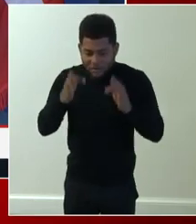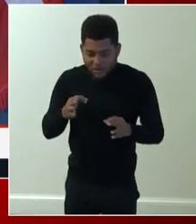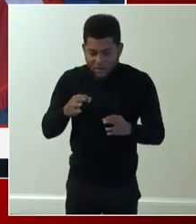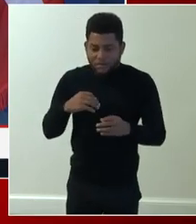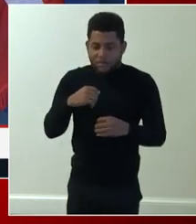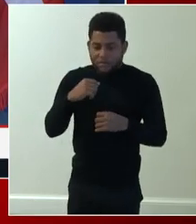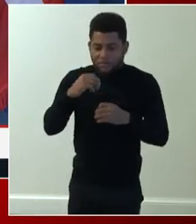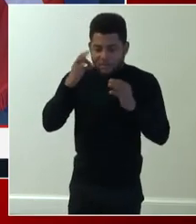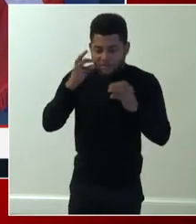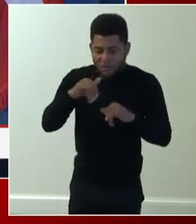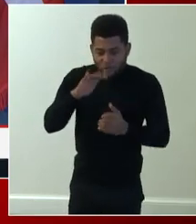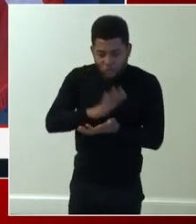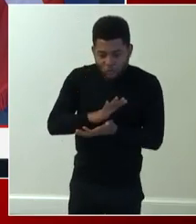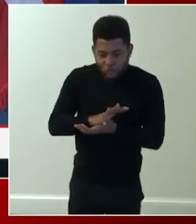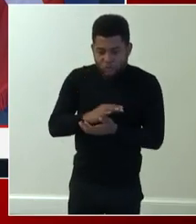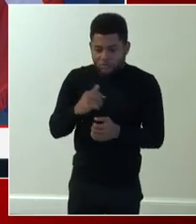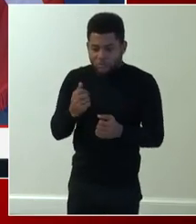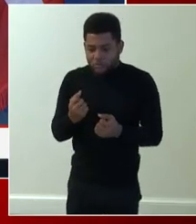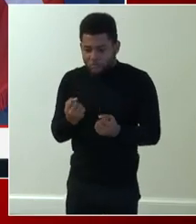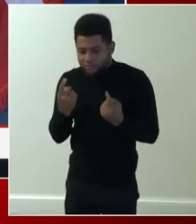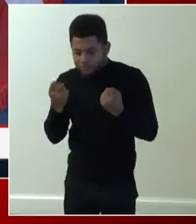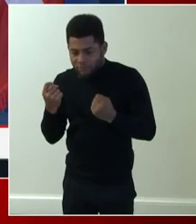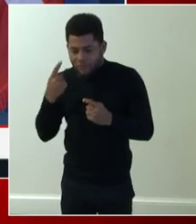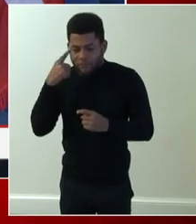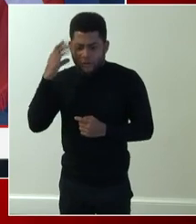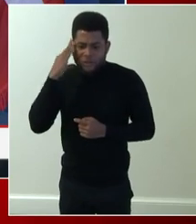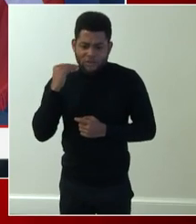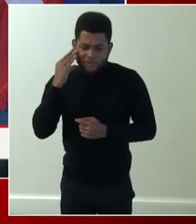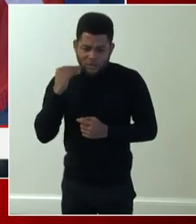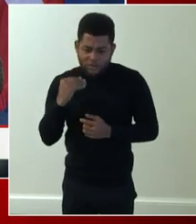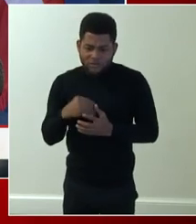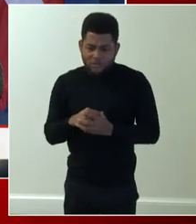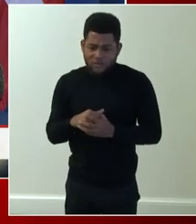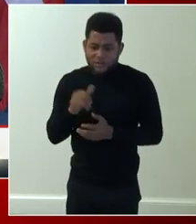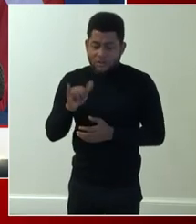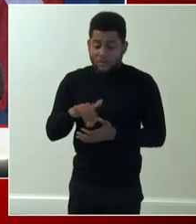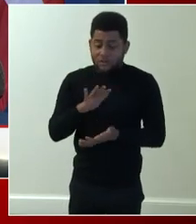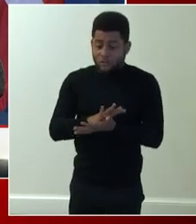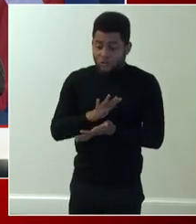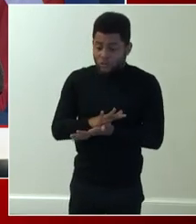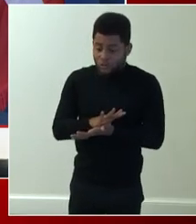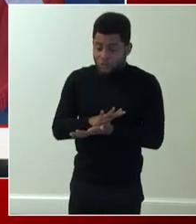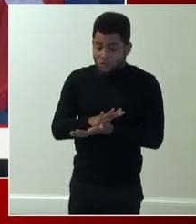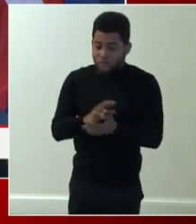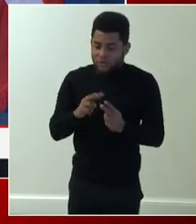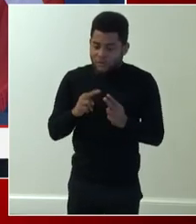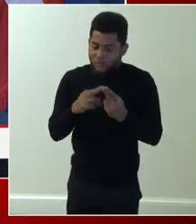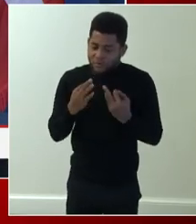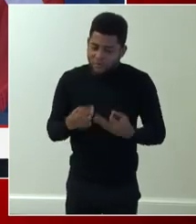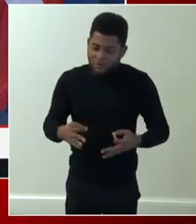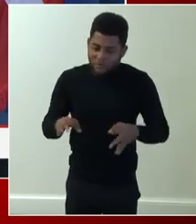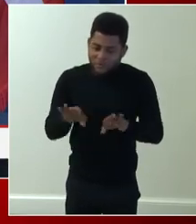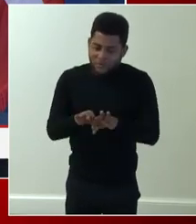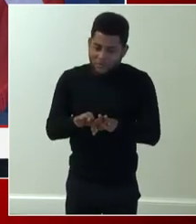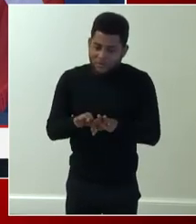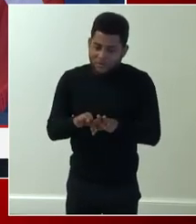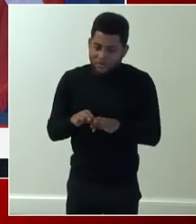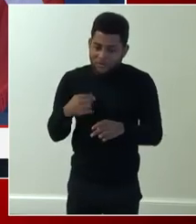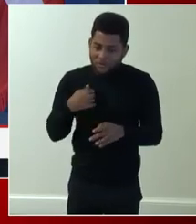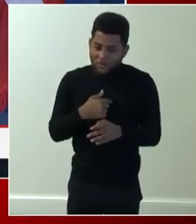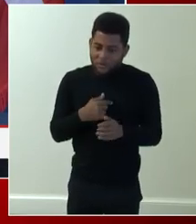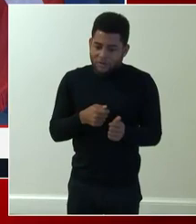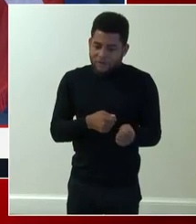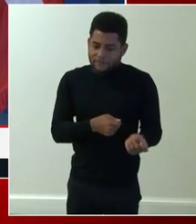that makes sense for the experience at that school. That's very important. We've dialed up our